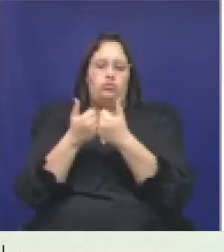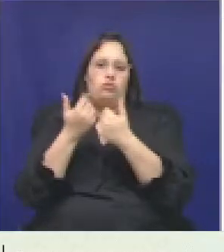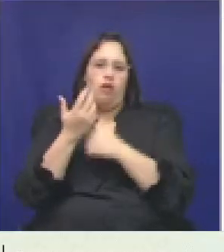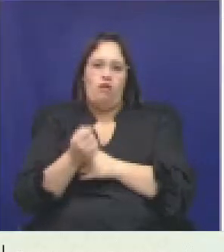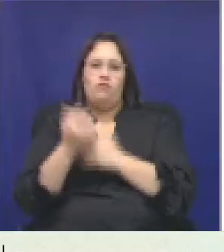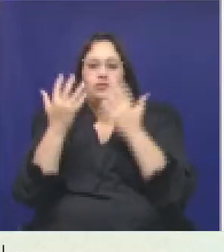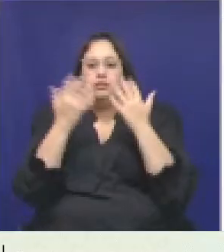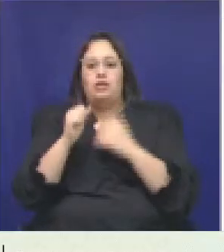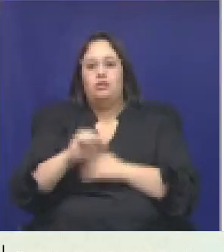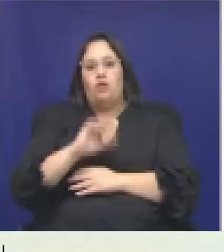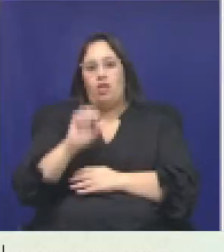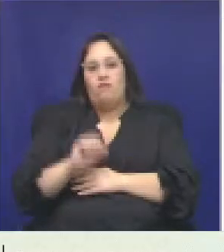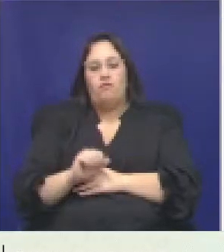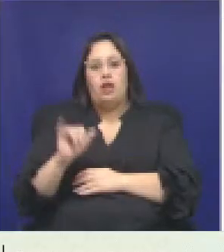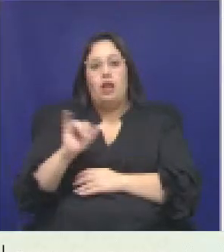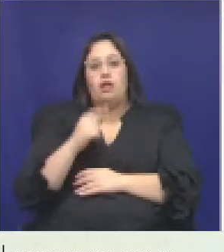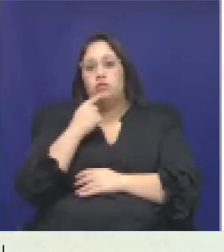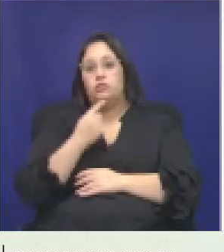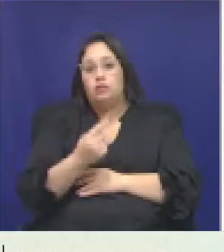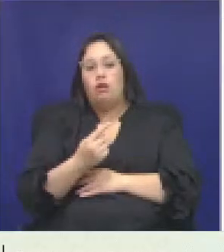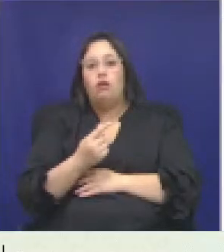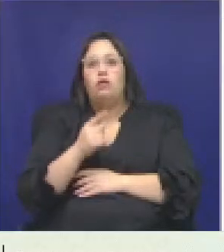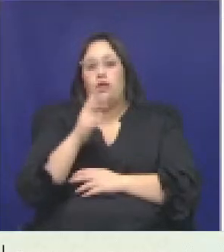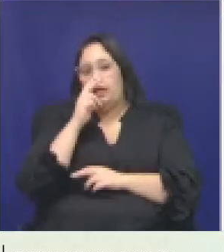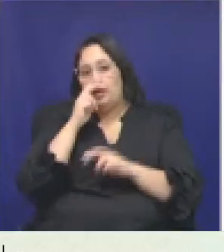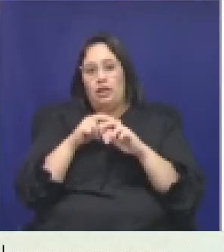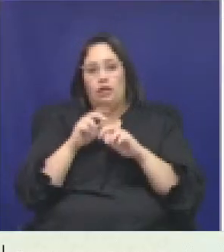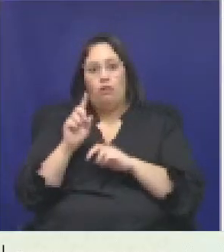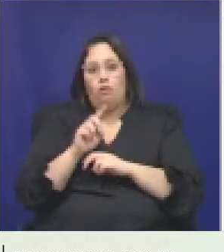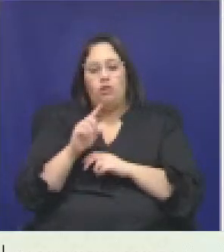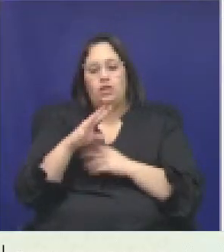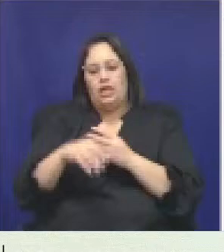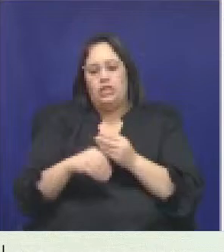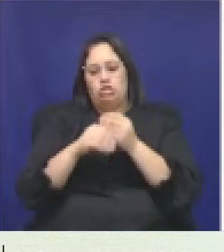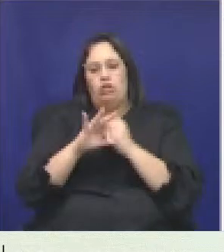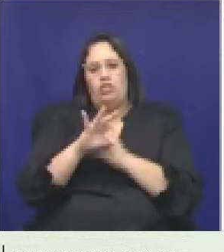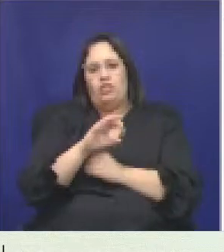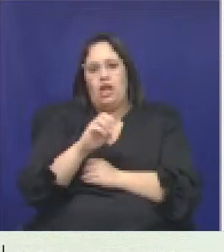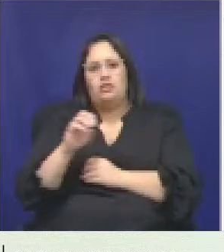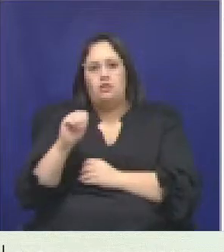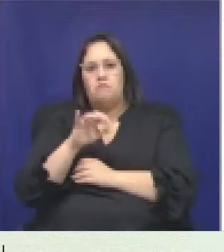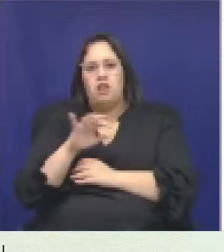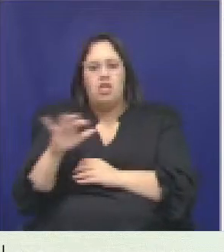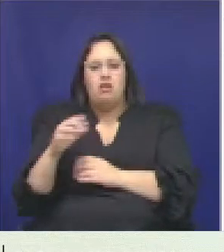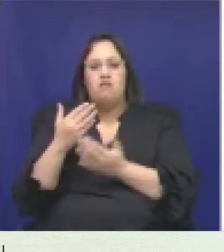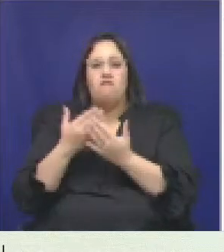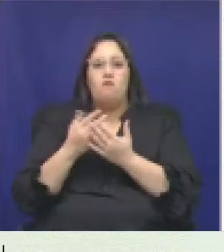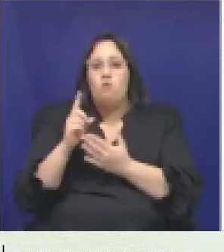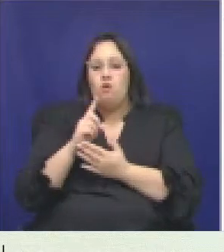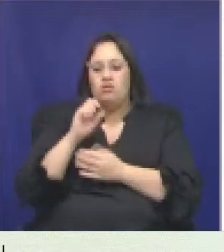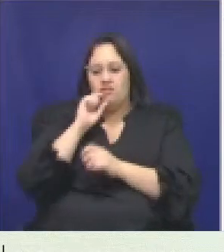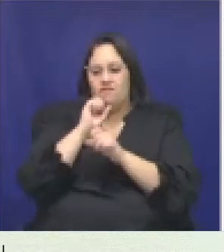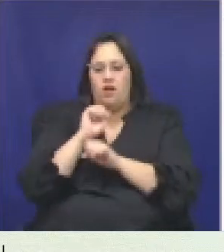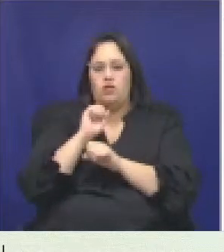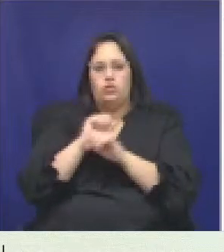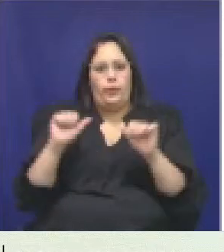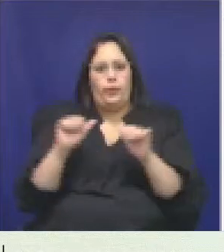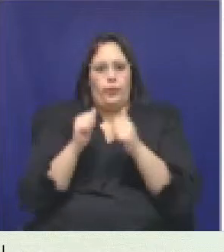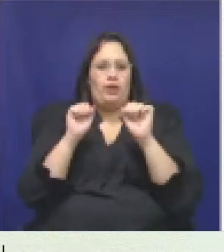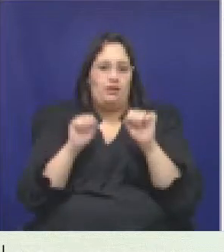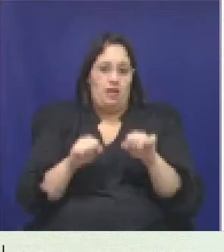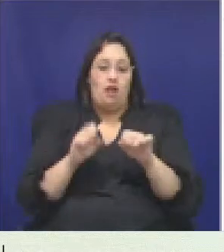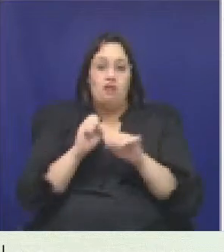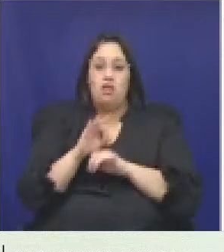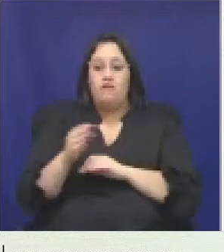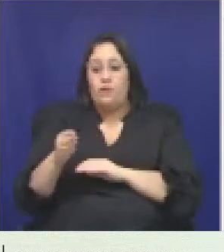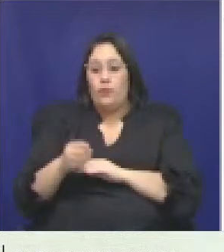Stats SA has indicated that it requires an additional 300 million rand to function optimally. Without